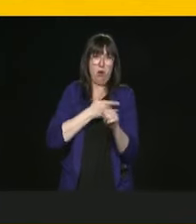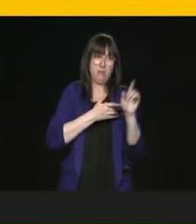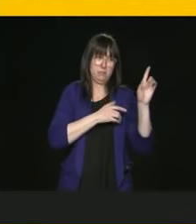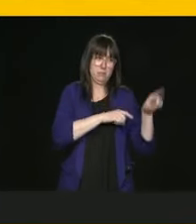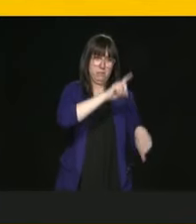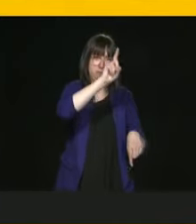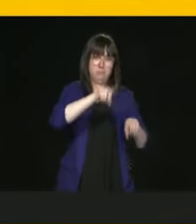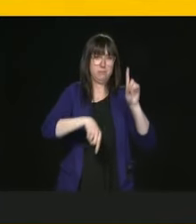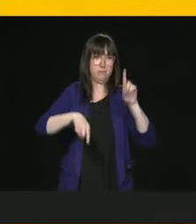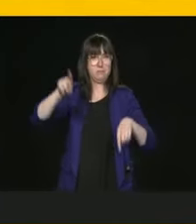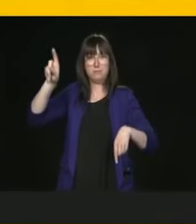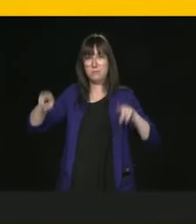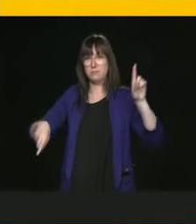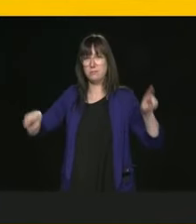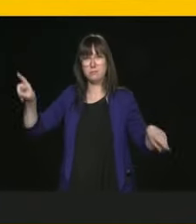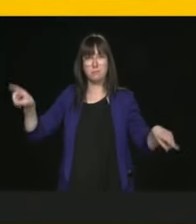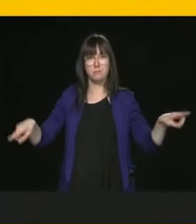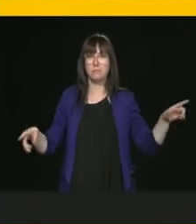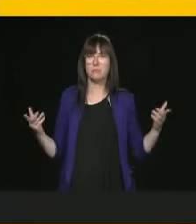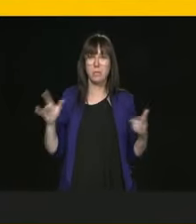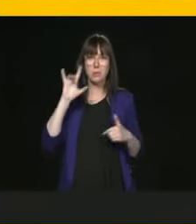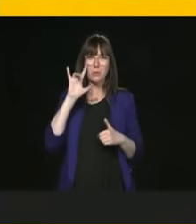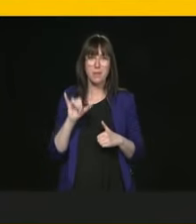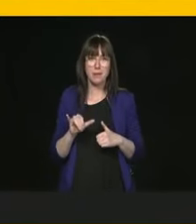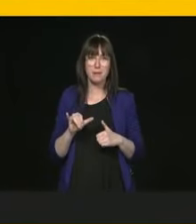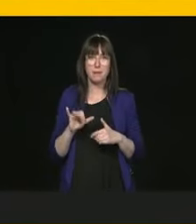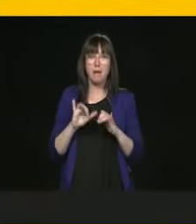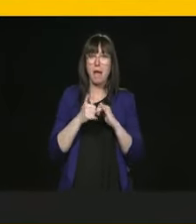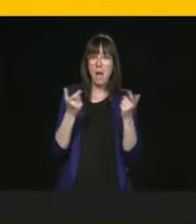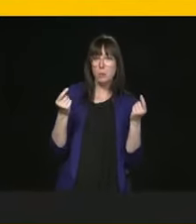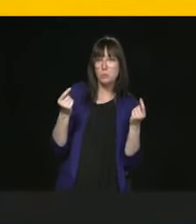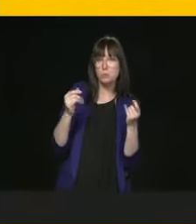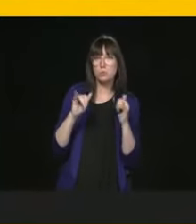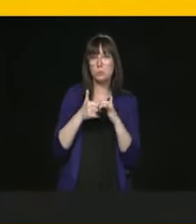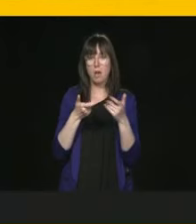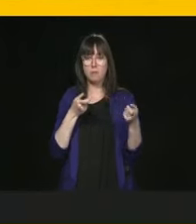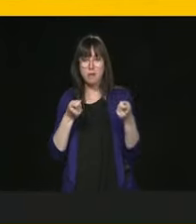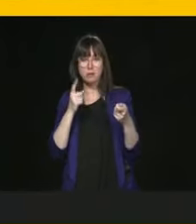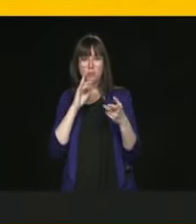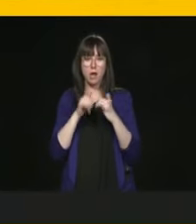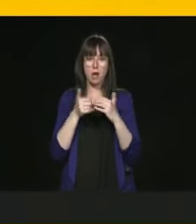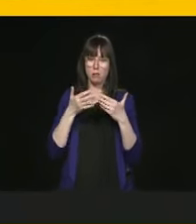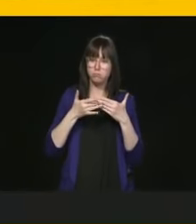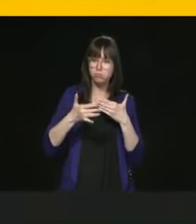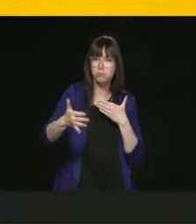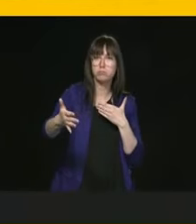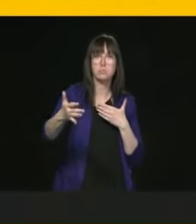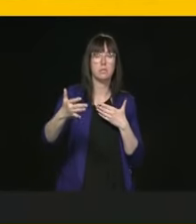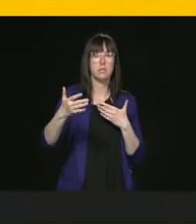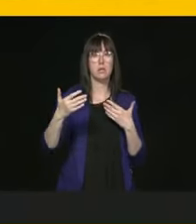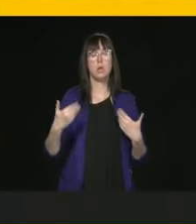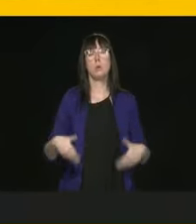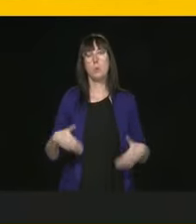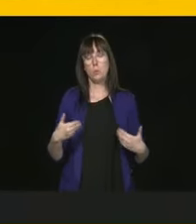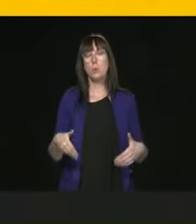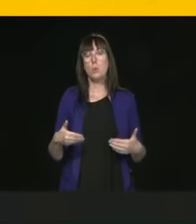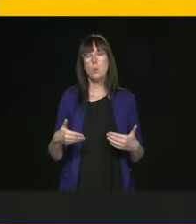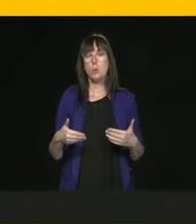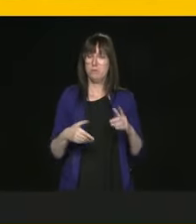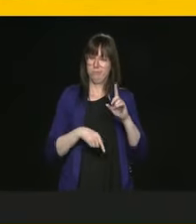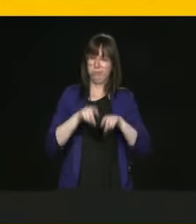to the next. And the measures that they will be able to move forward with in at various moments will vary as